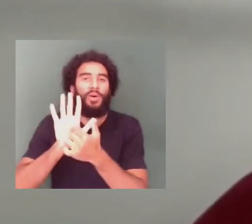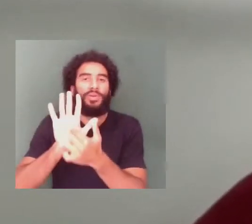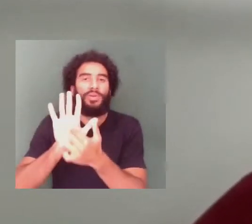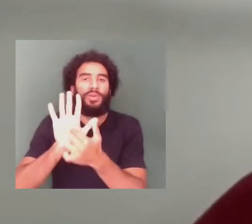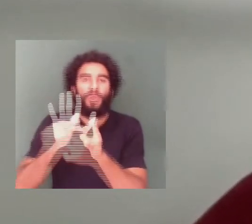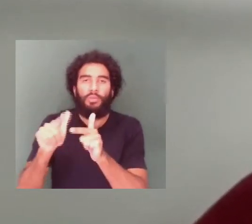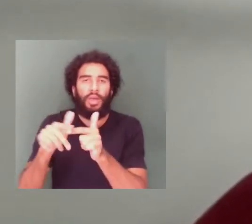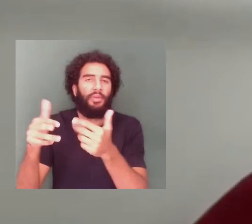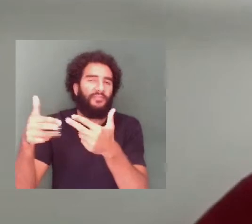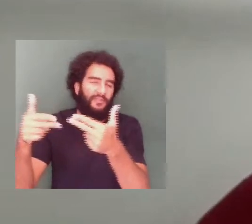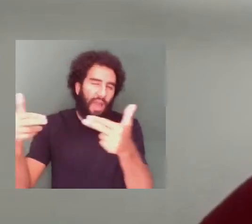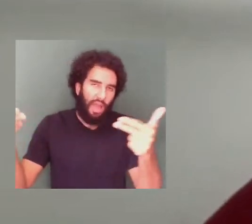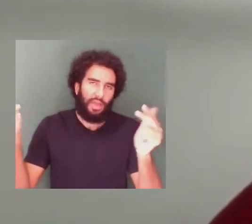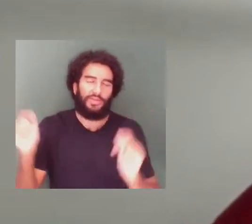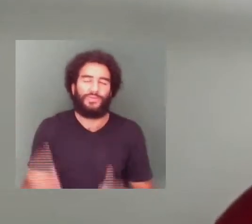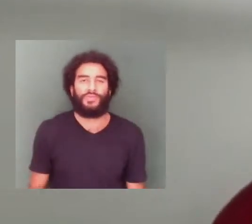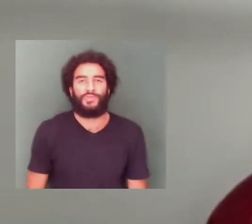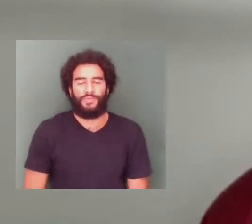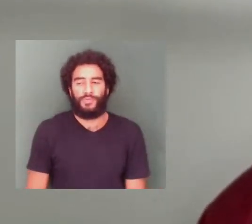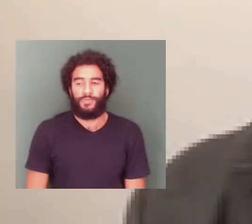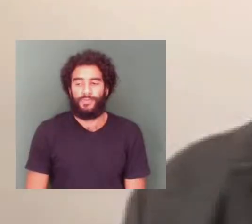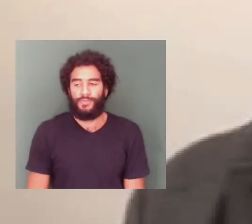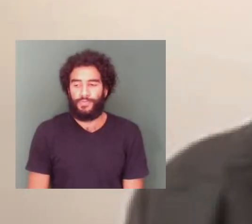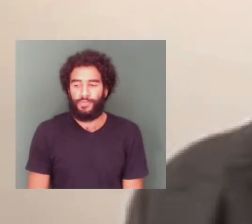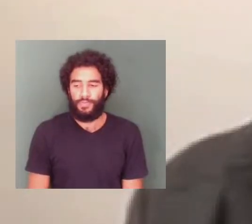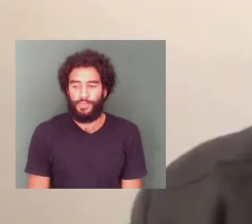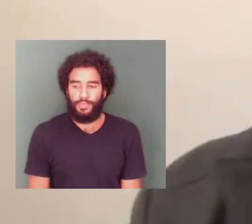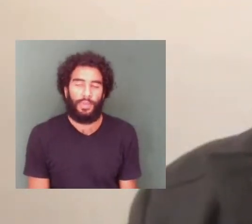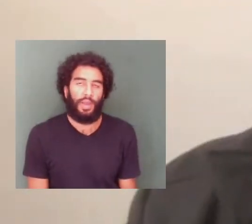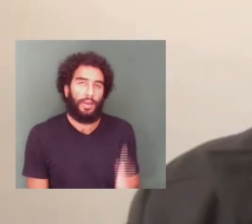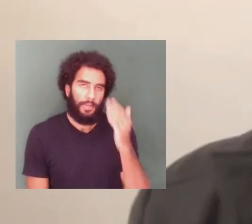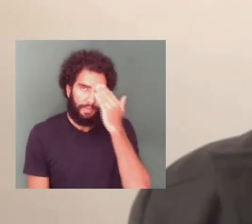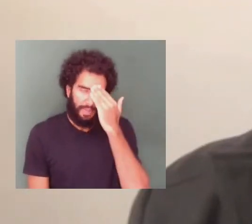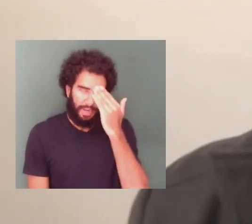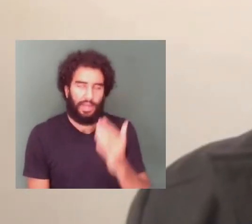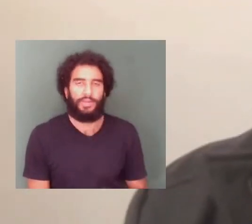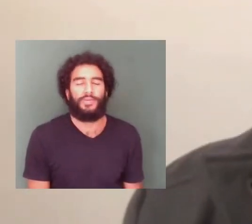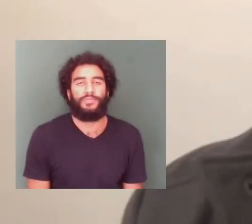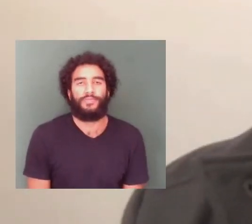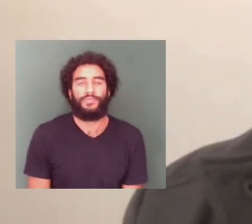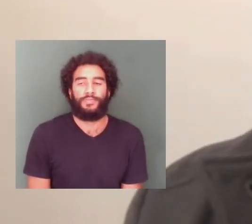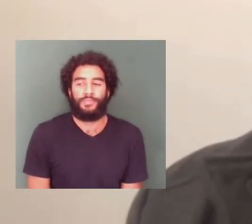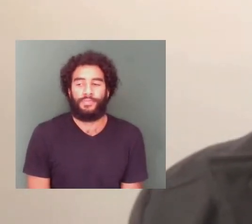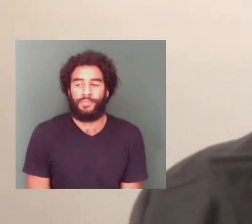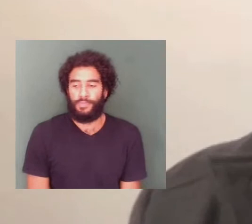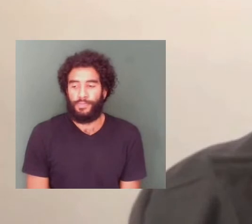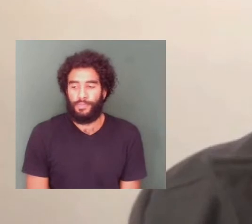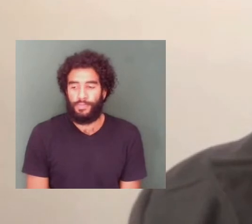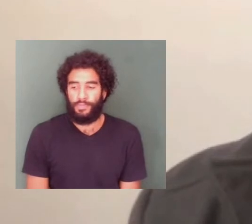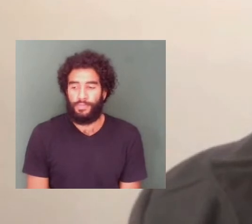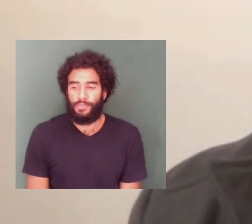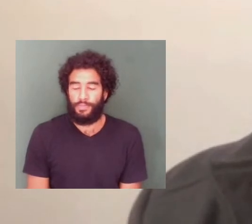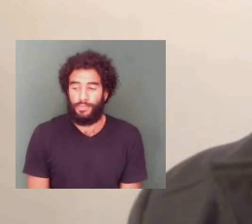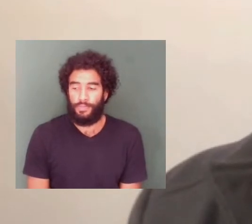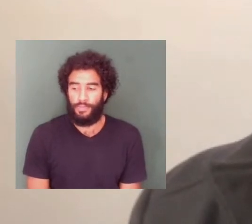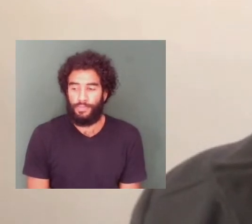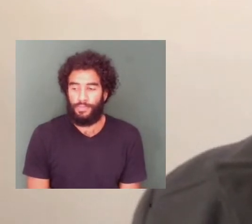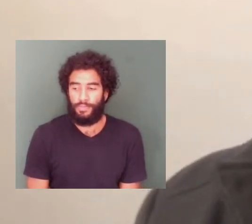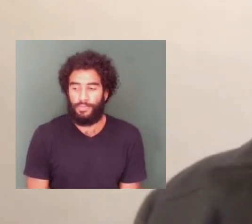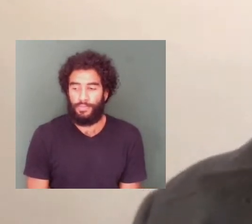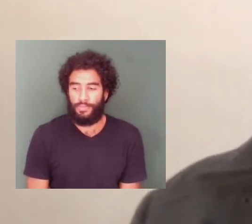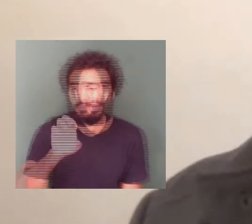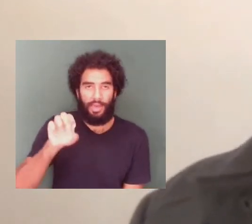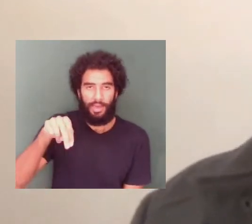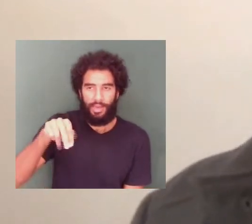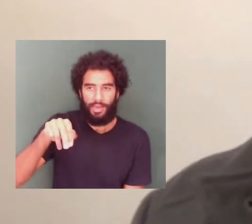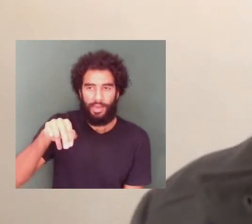Perfeito, Dr. Lawrence. Muito obrigado. Perfect, Dr. Lawrence. Thank you very much. So we have Renata